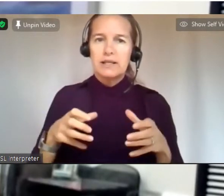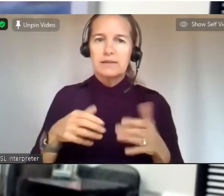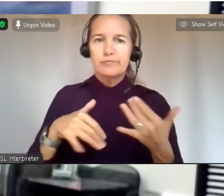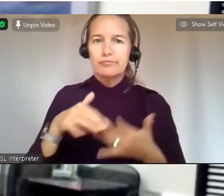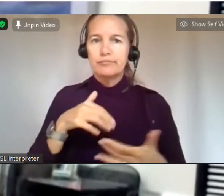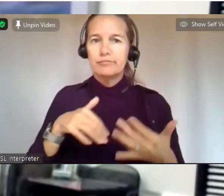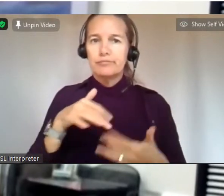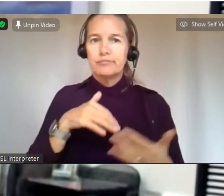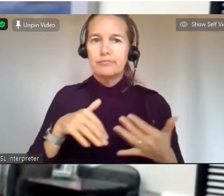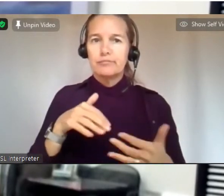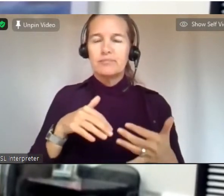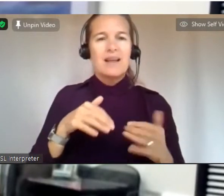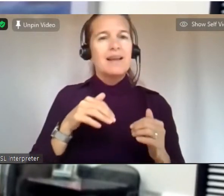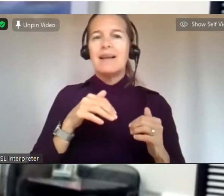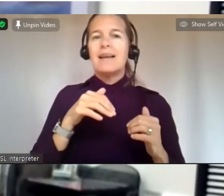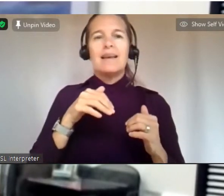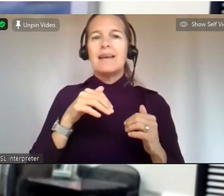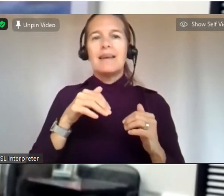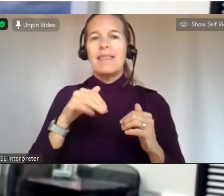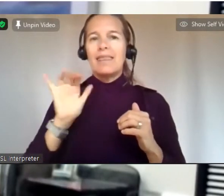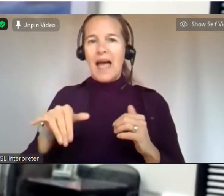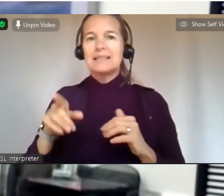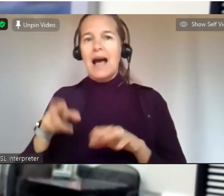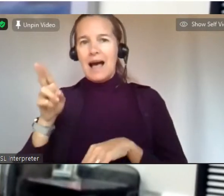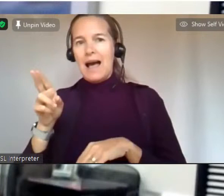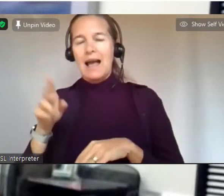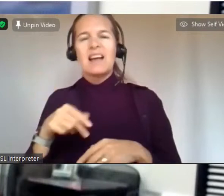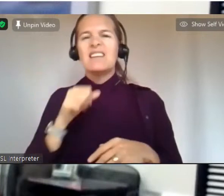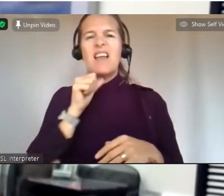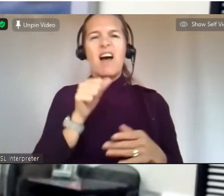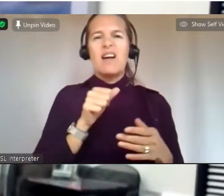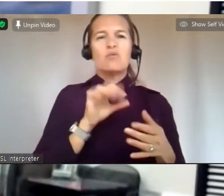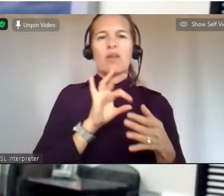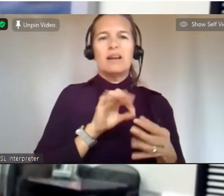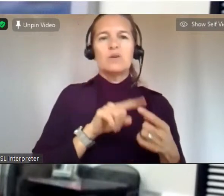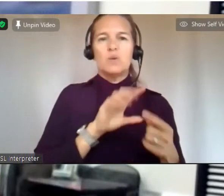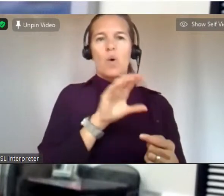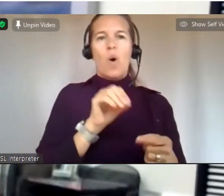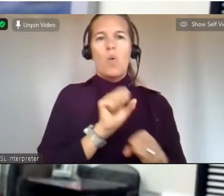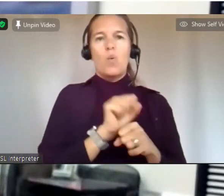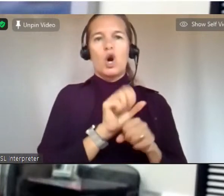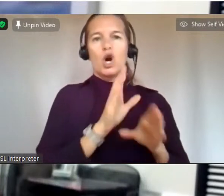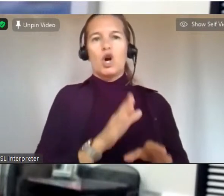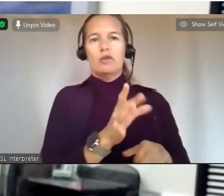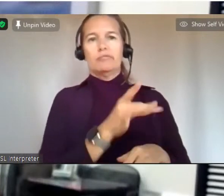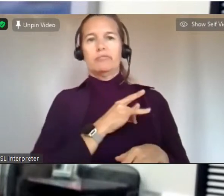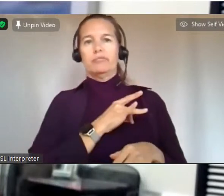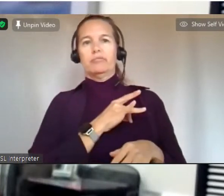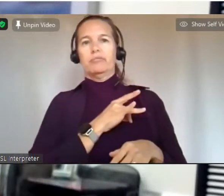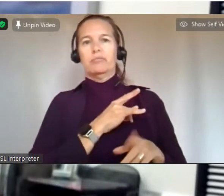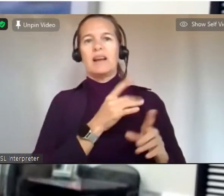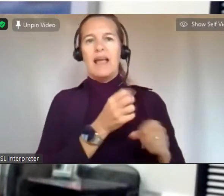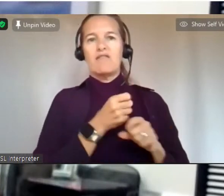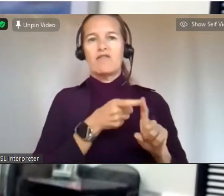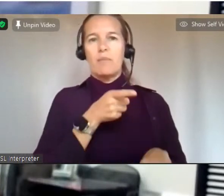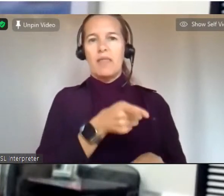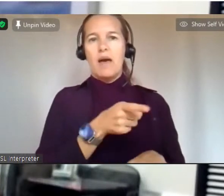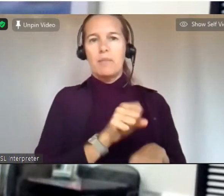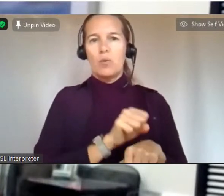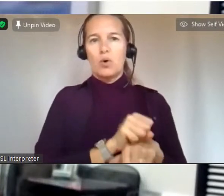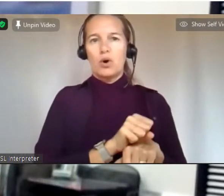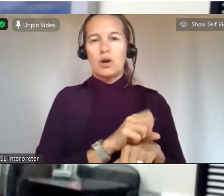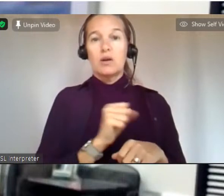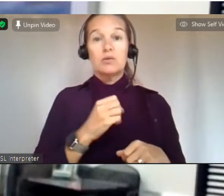those individuals that get it from a coworker at work. And so we really appreciate the work that people are doing in